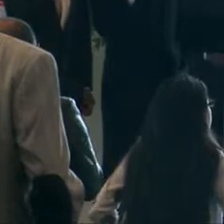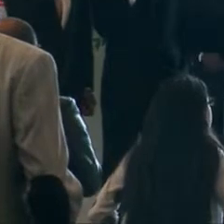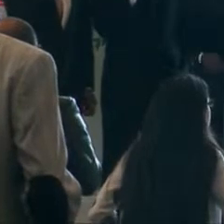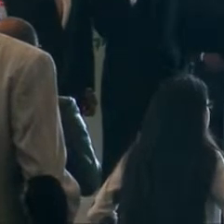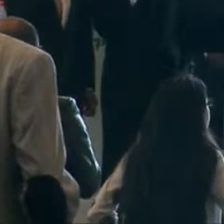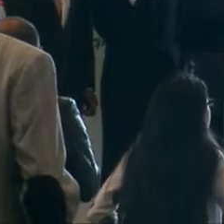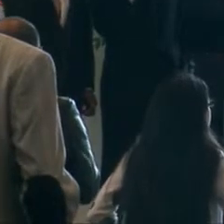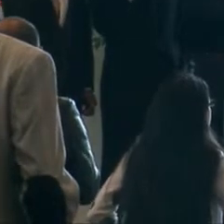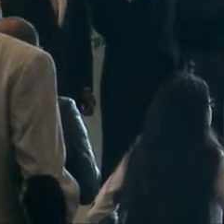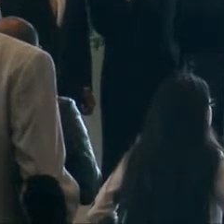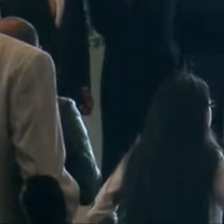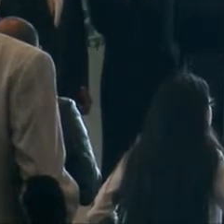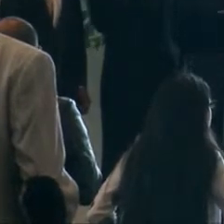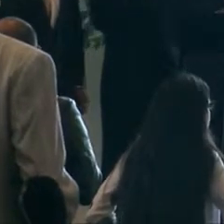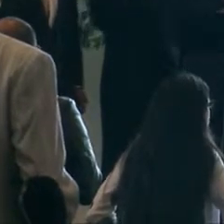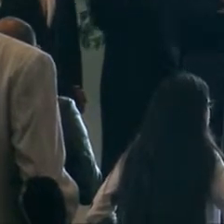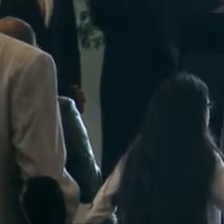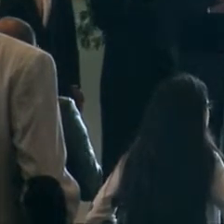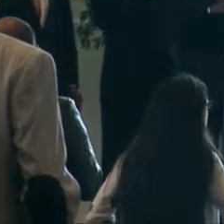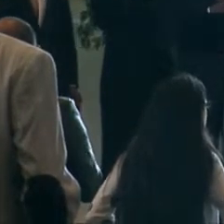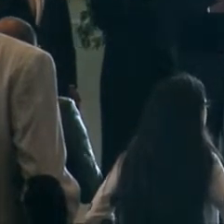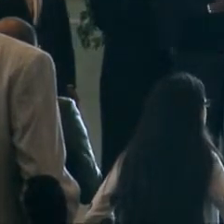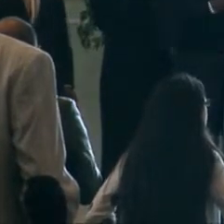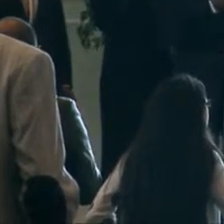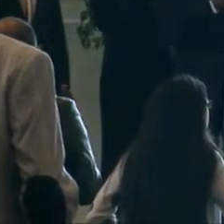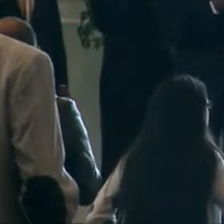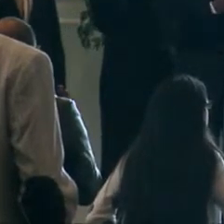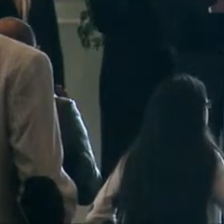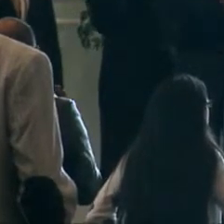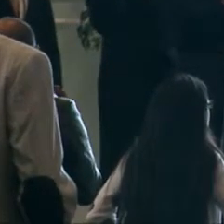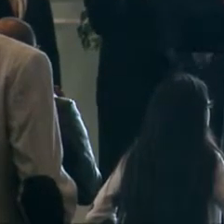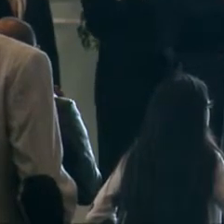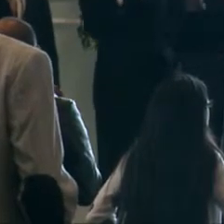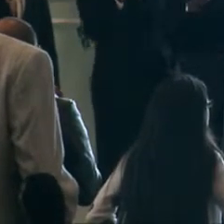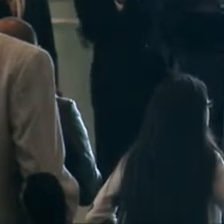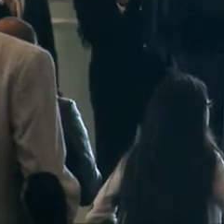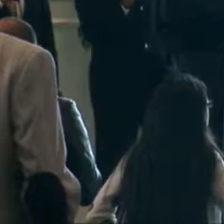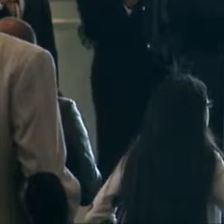for grace to trust him